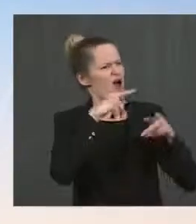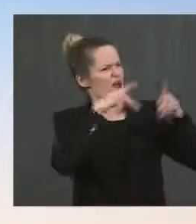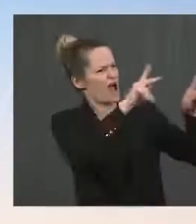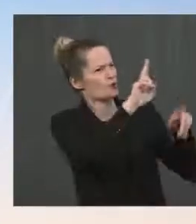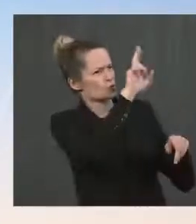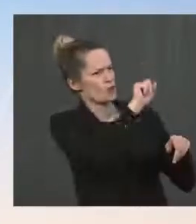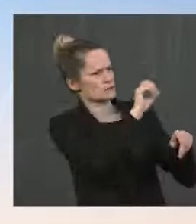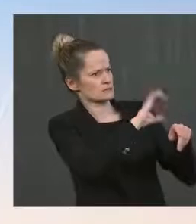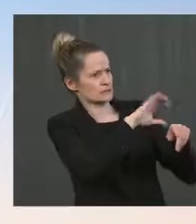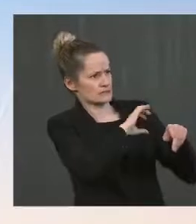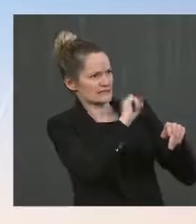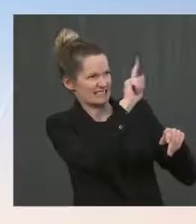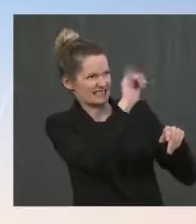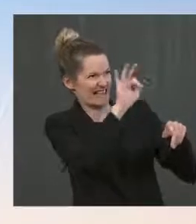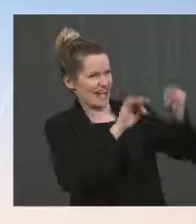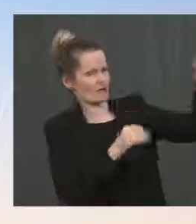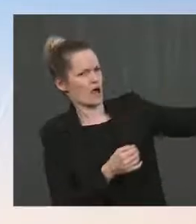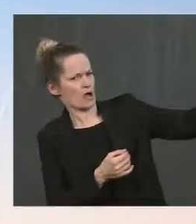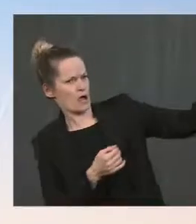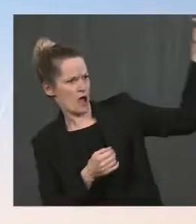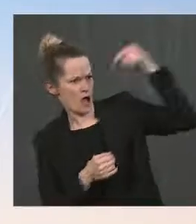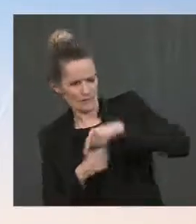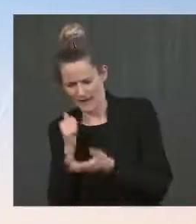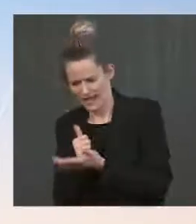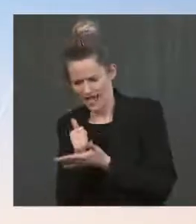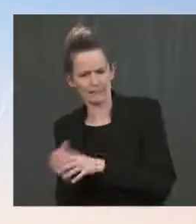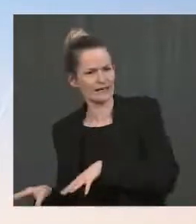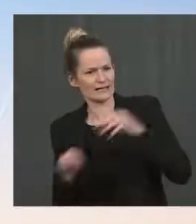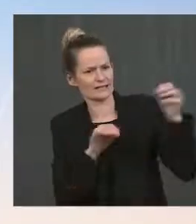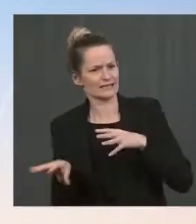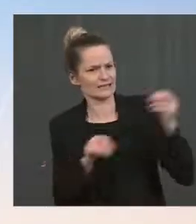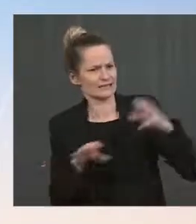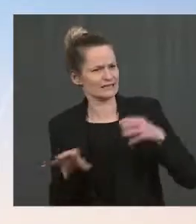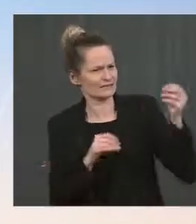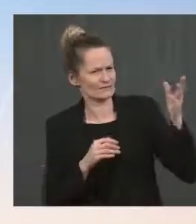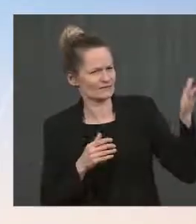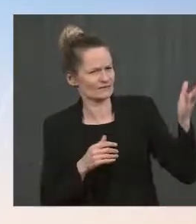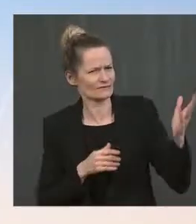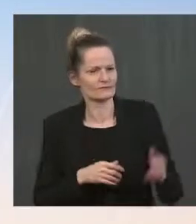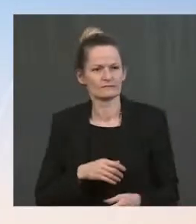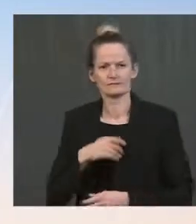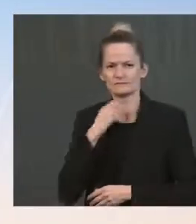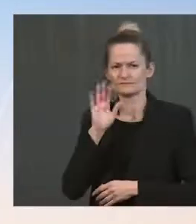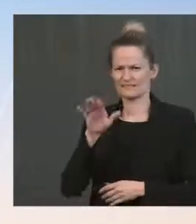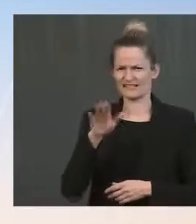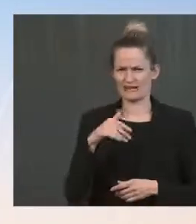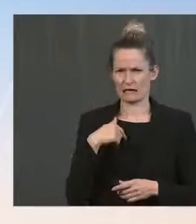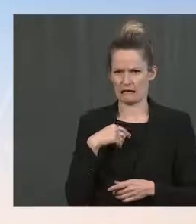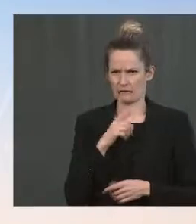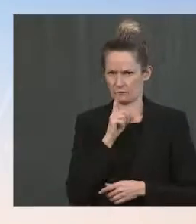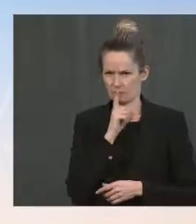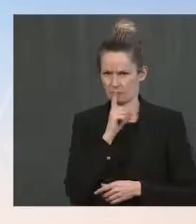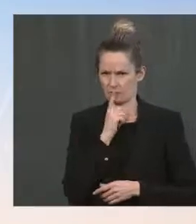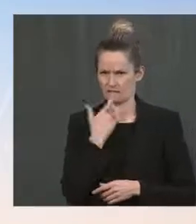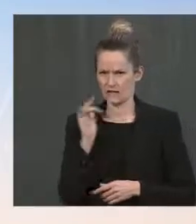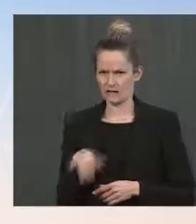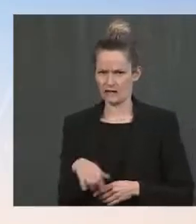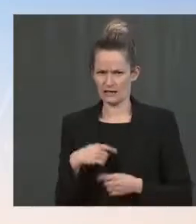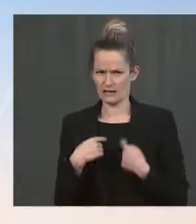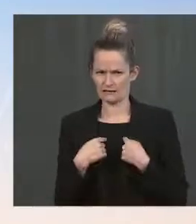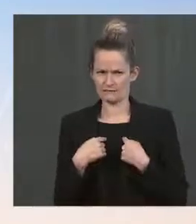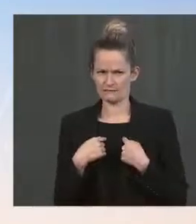of them are Afghan allies. Well, none of that is what I said or what the Secretary of State said. So let me try again.